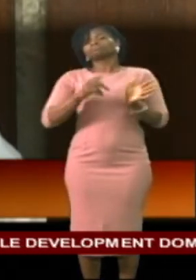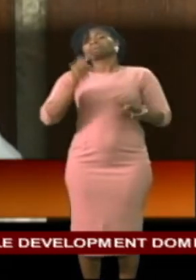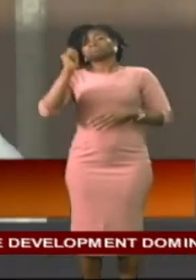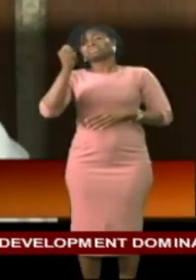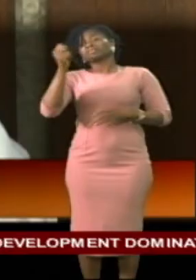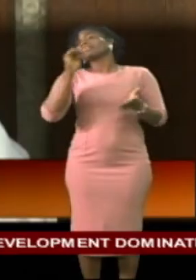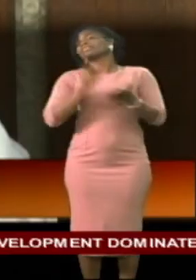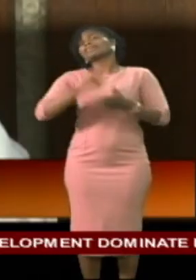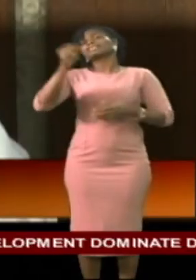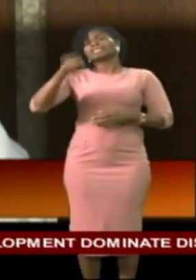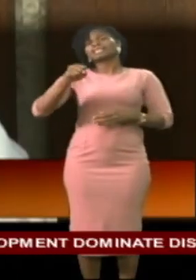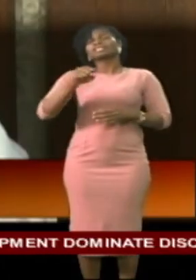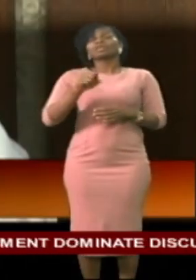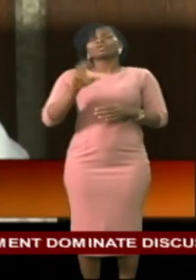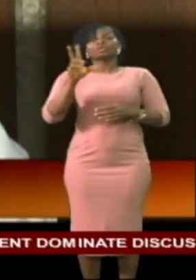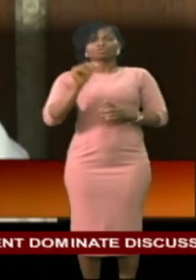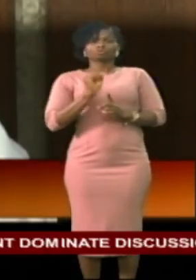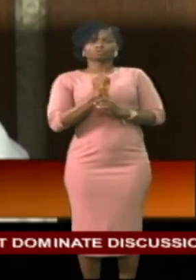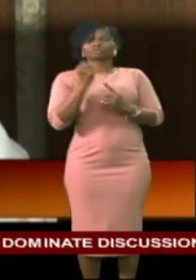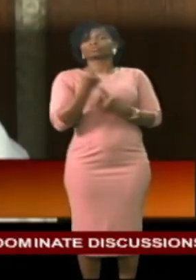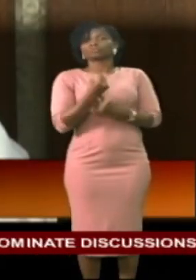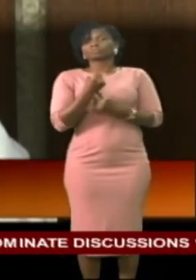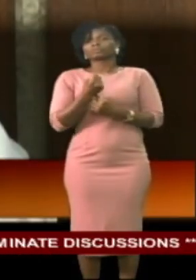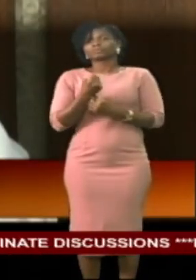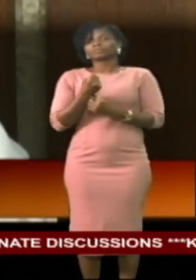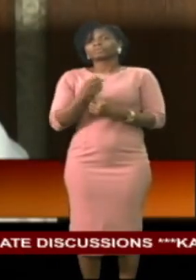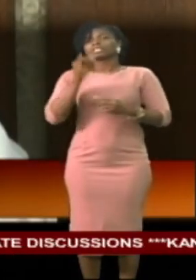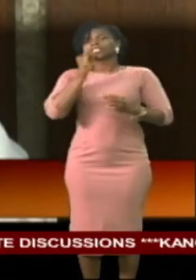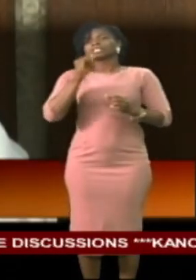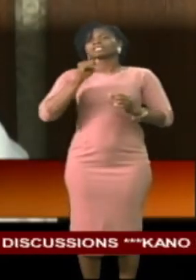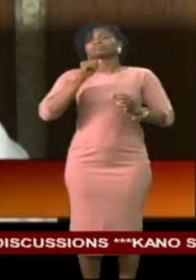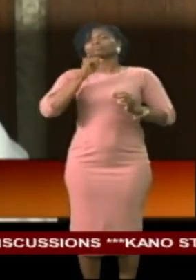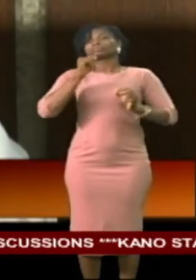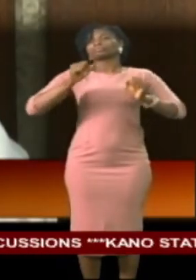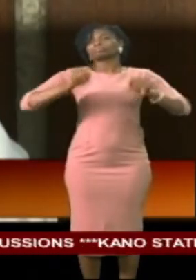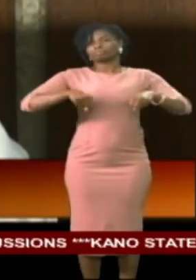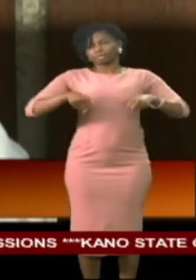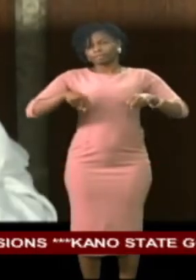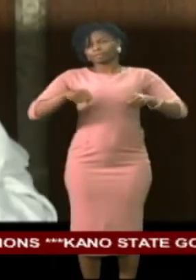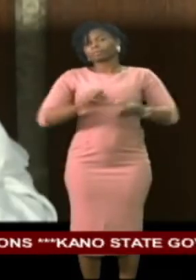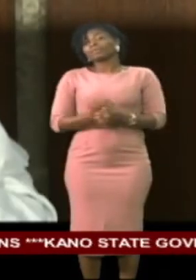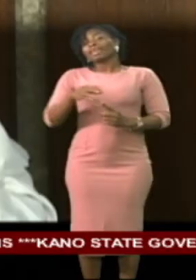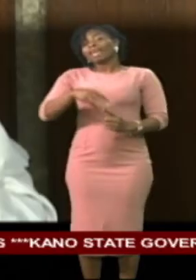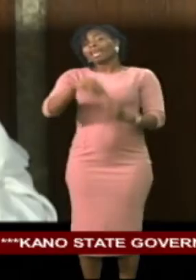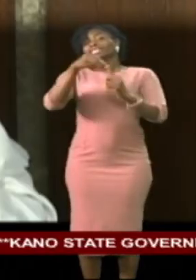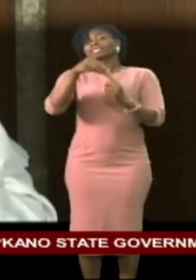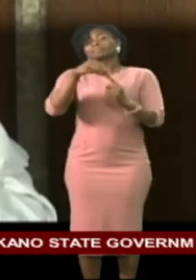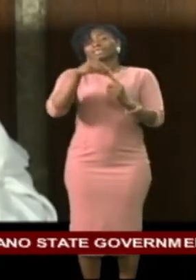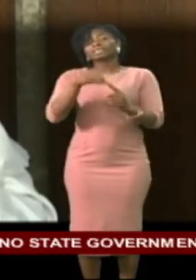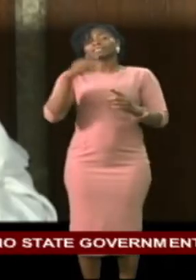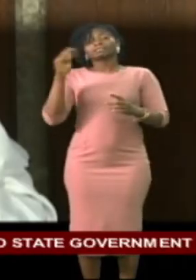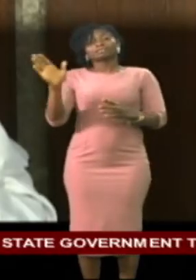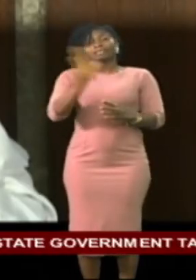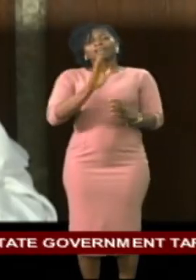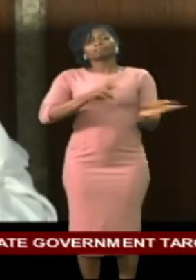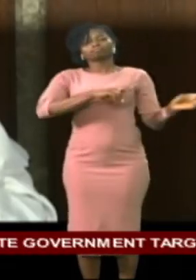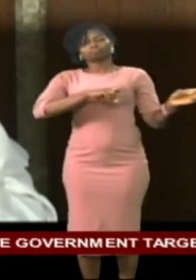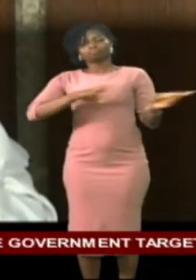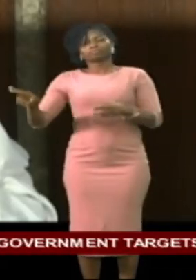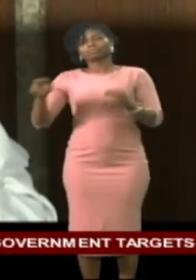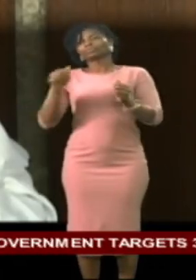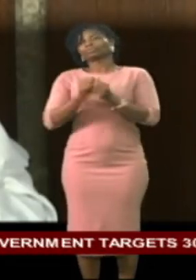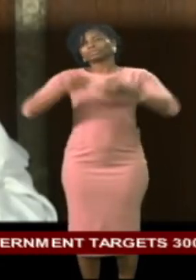yes, no situation is impossible, especially to a willing and determined